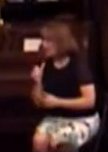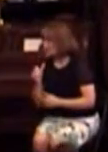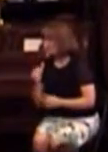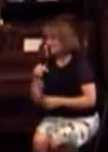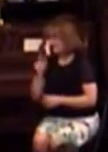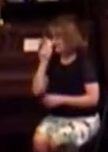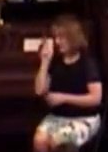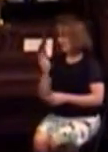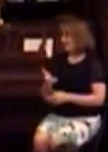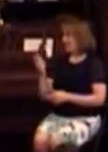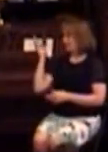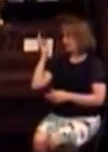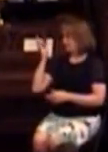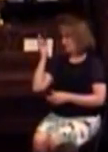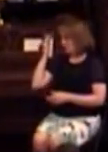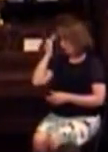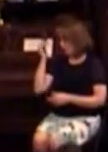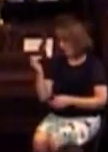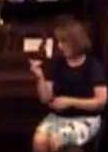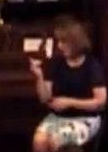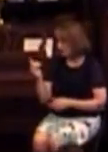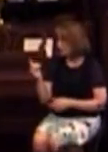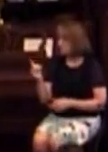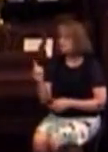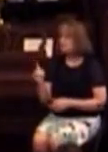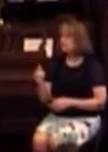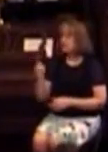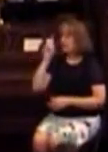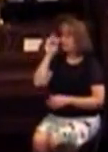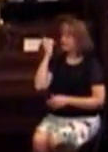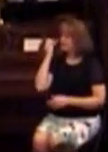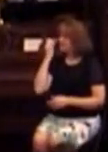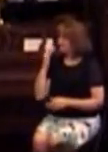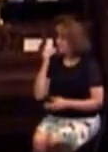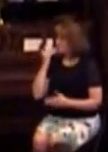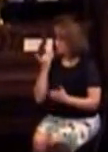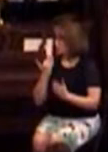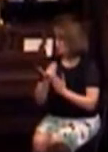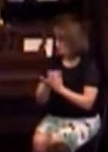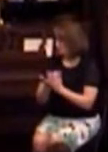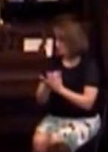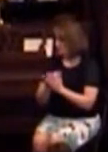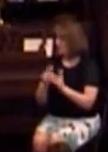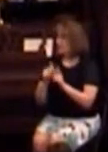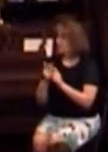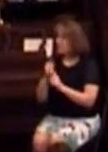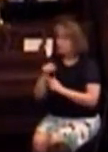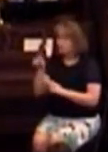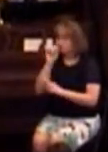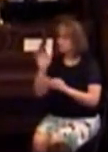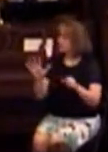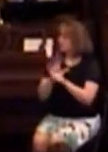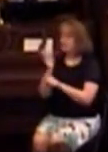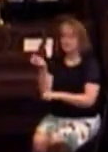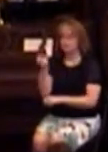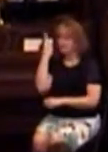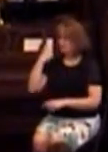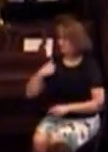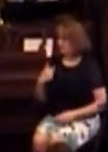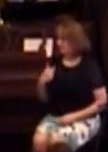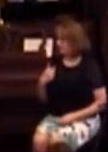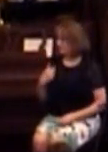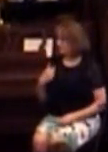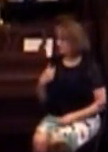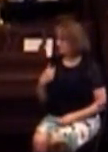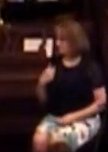Because if it was a good sermon, I'd do it well and correctly. Here's what I should do right now in the sermon. I should say, this is